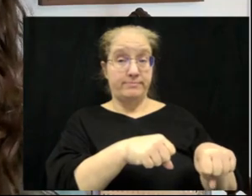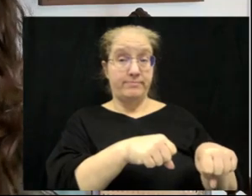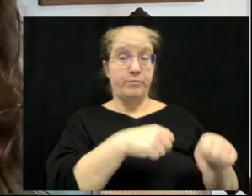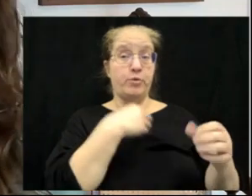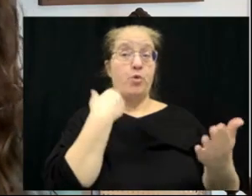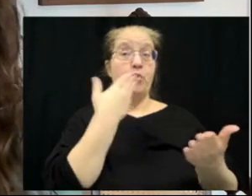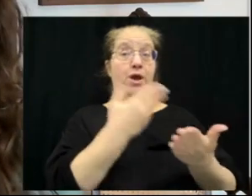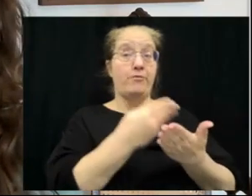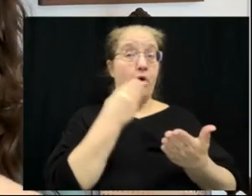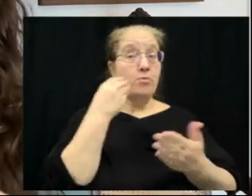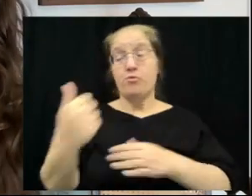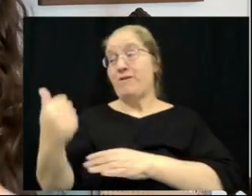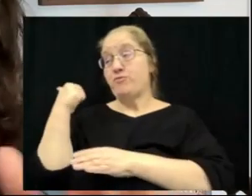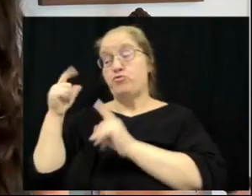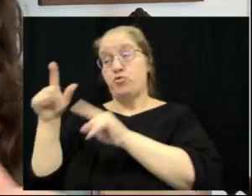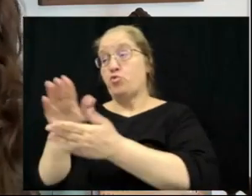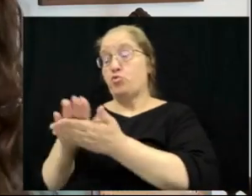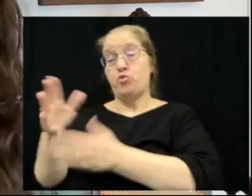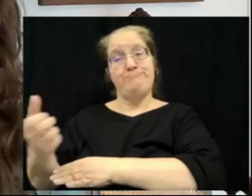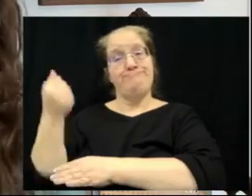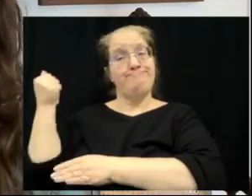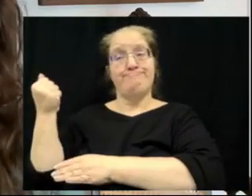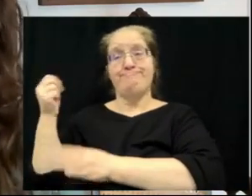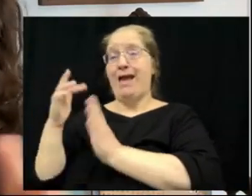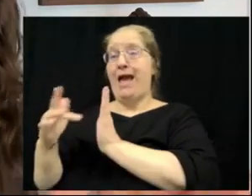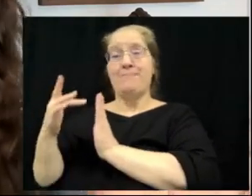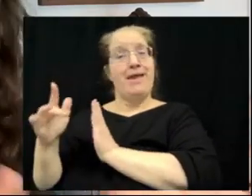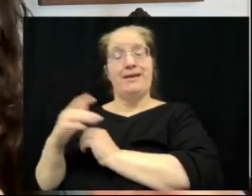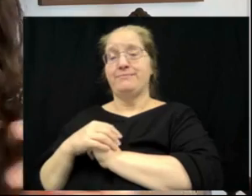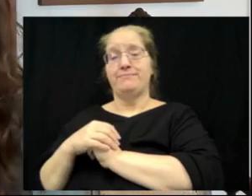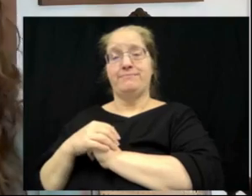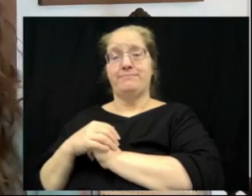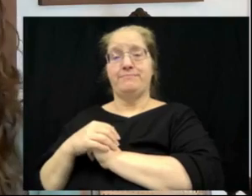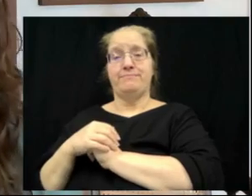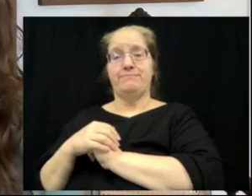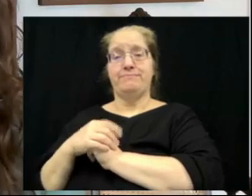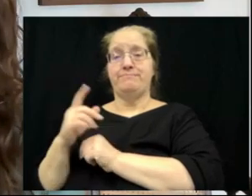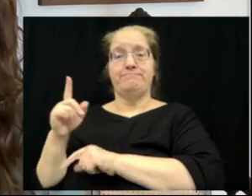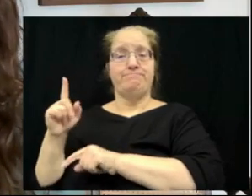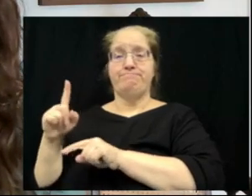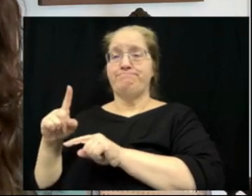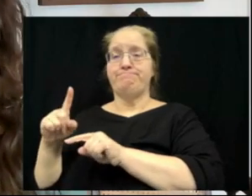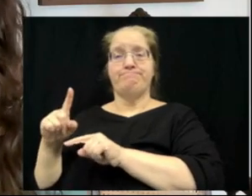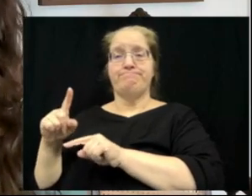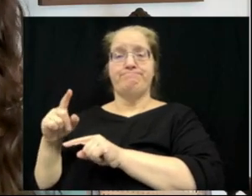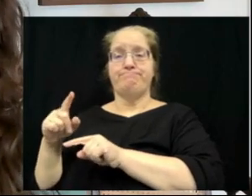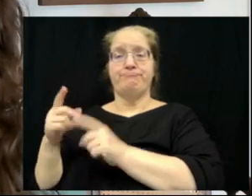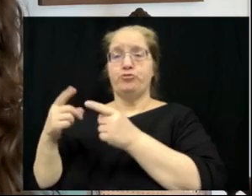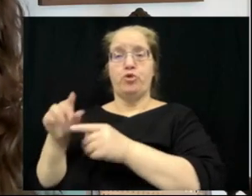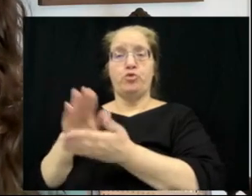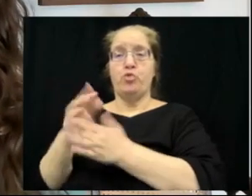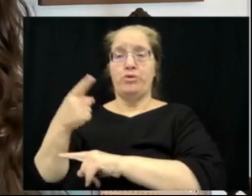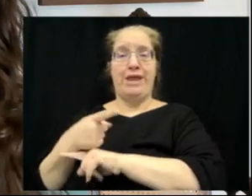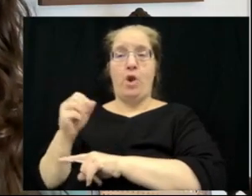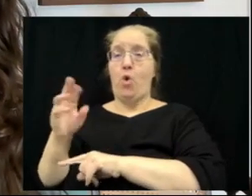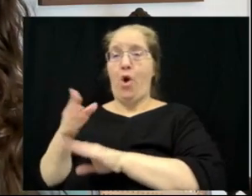from school. If you don't go to school, you won't have your iPad during the school day, and you won't have your iPad after